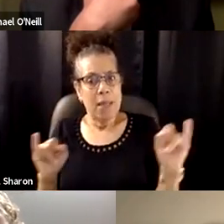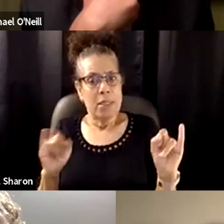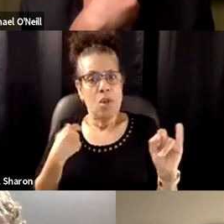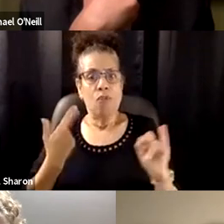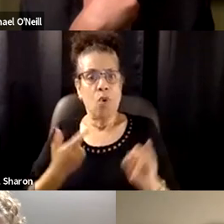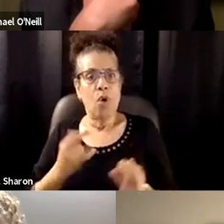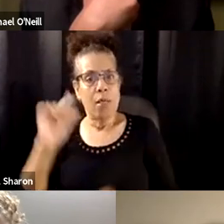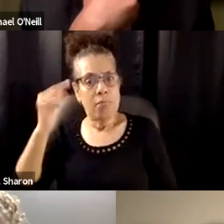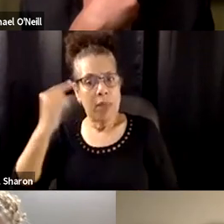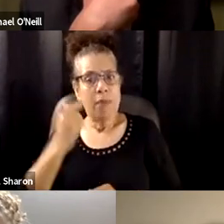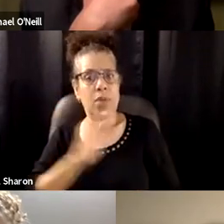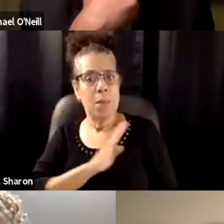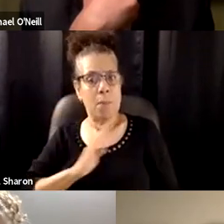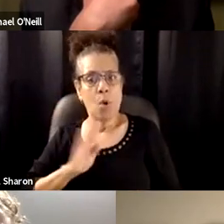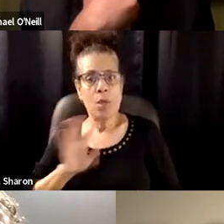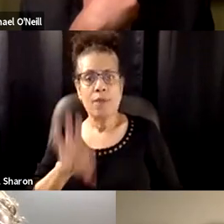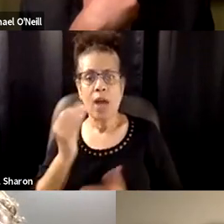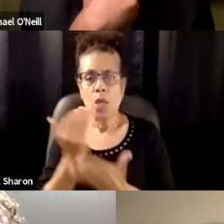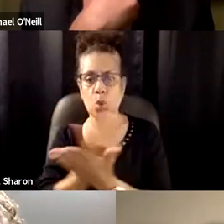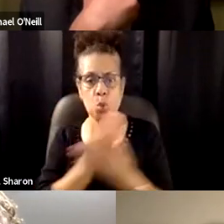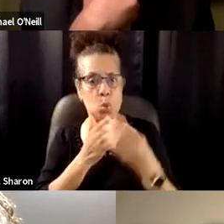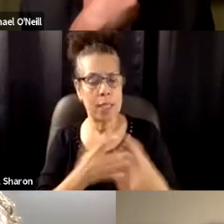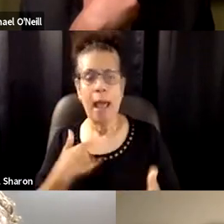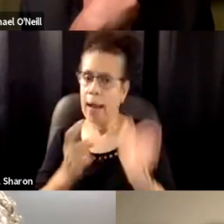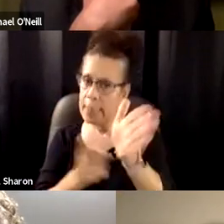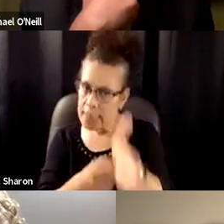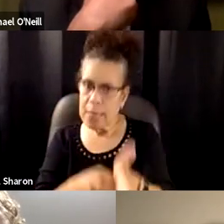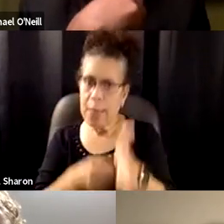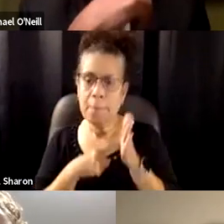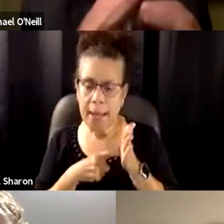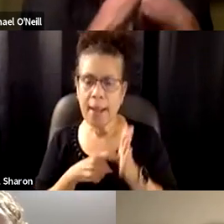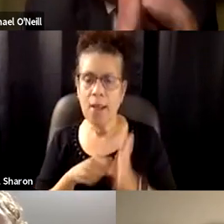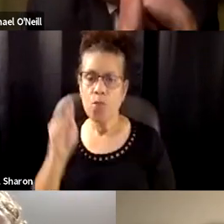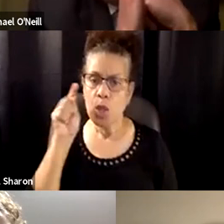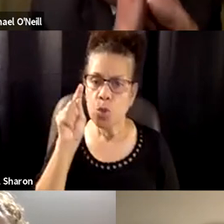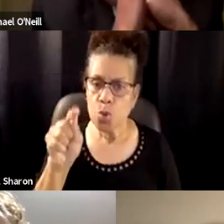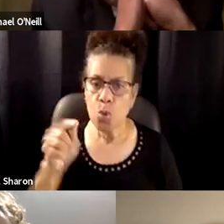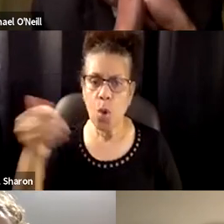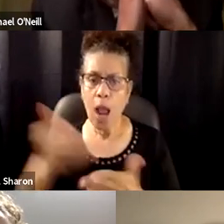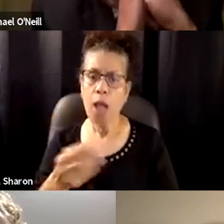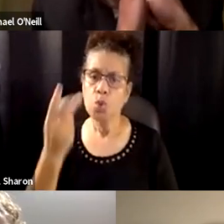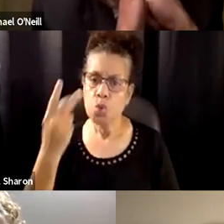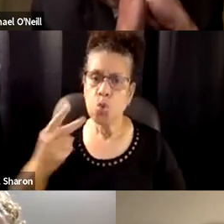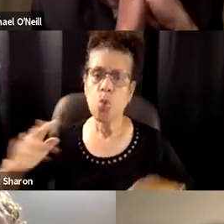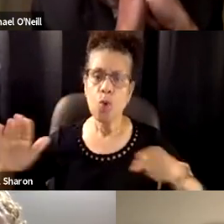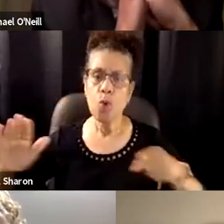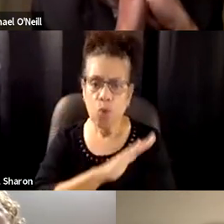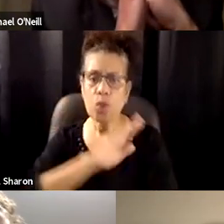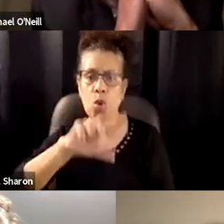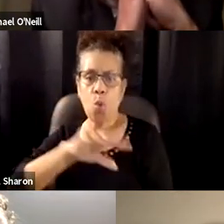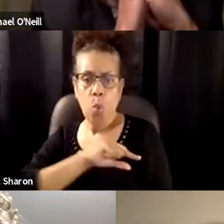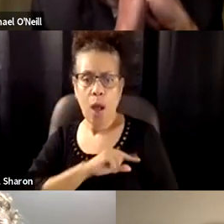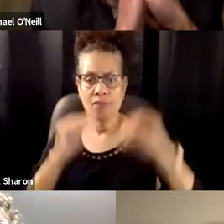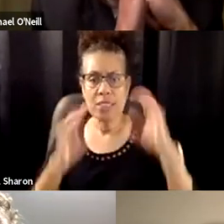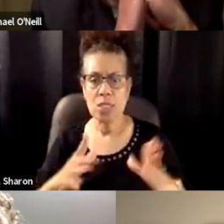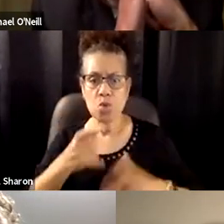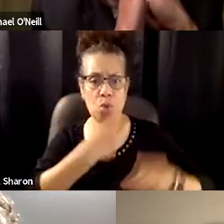to begin the search for a new leader i demand that you hire two fully qualified teachers to replace those